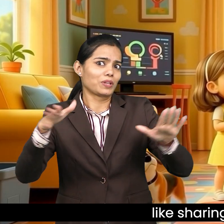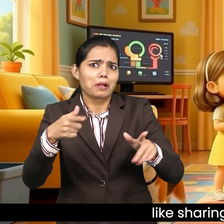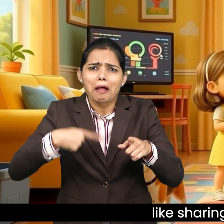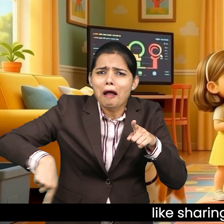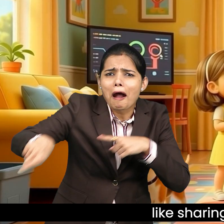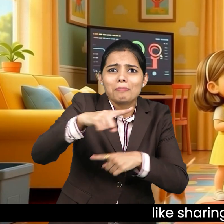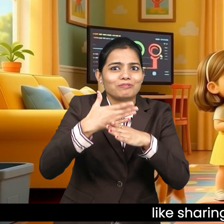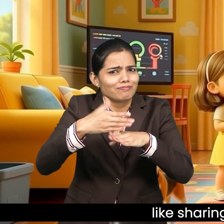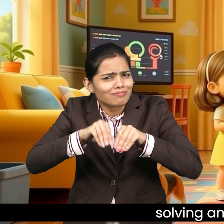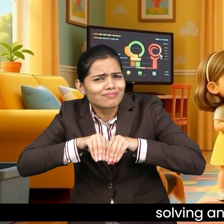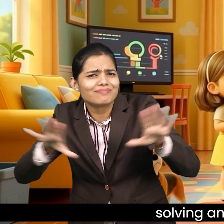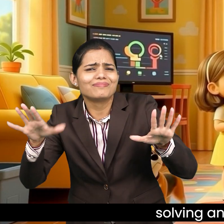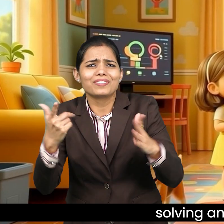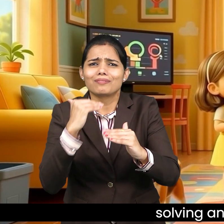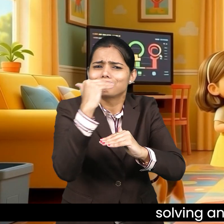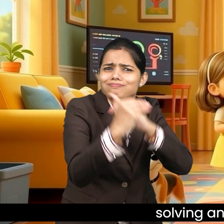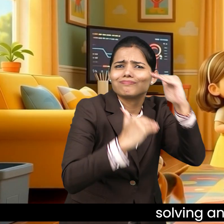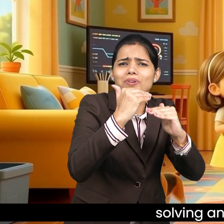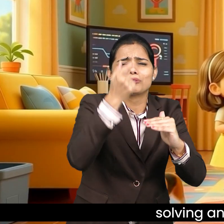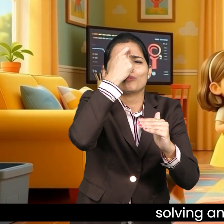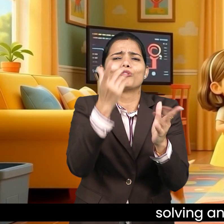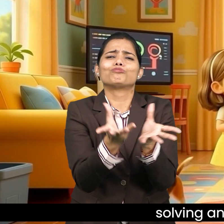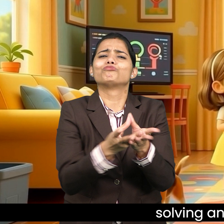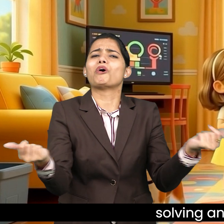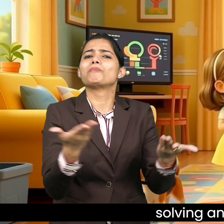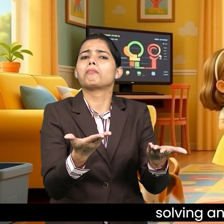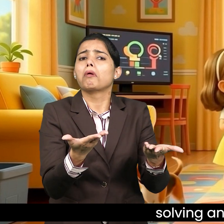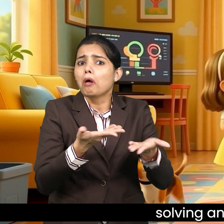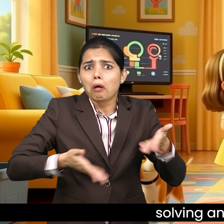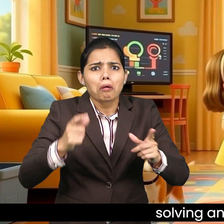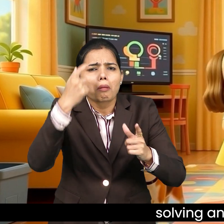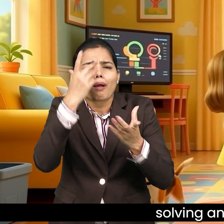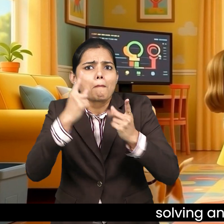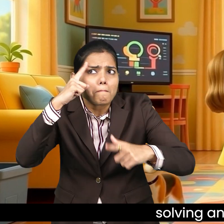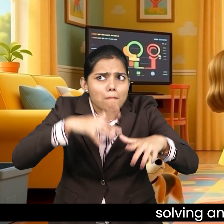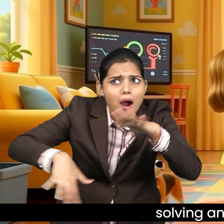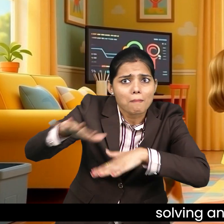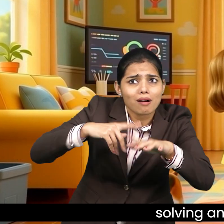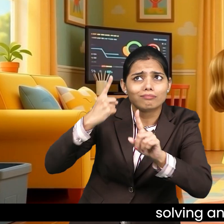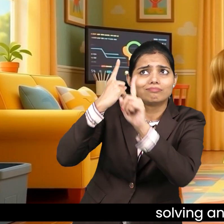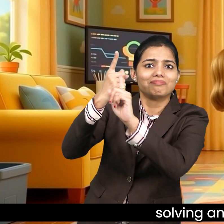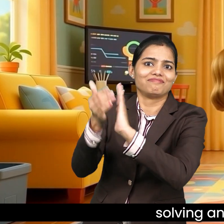for developing problem solving and careful planning skills.